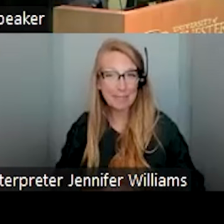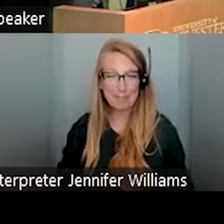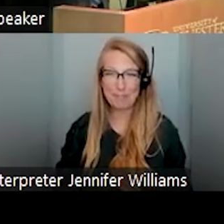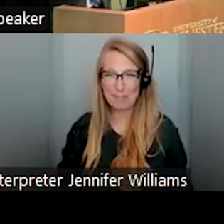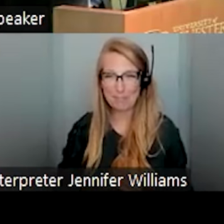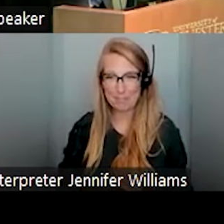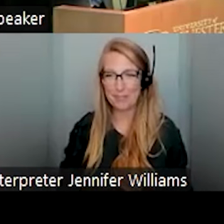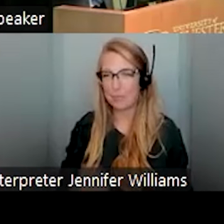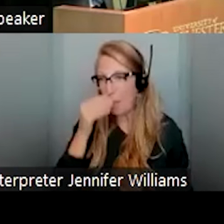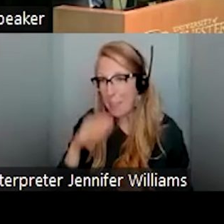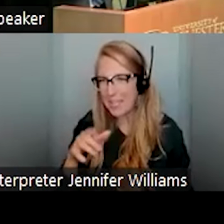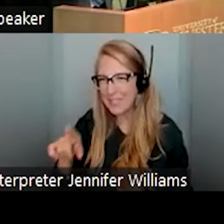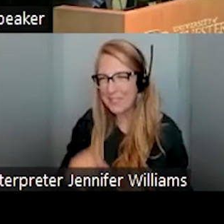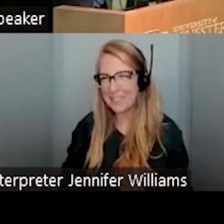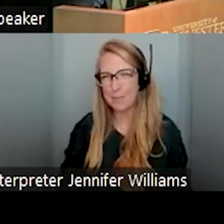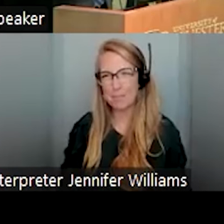Bless you.